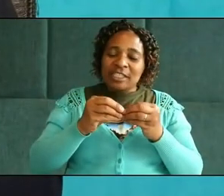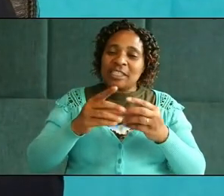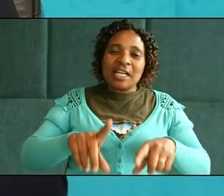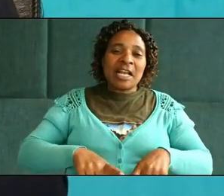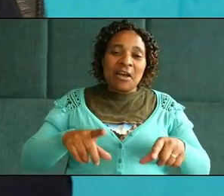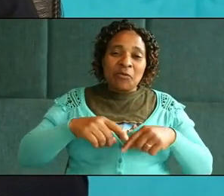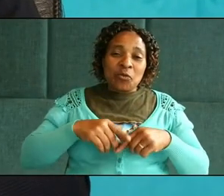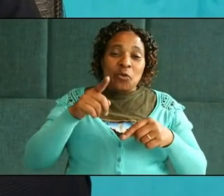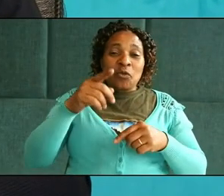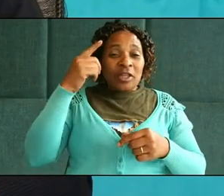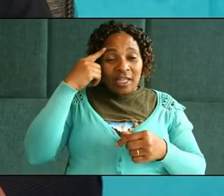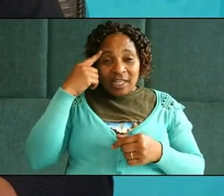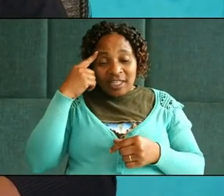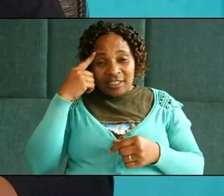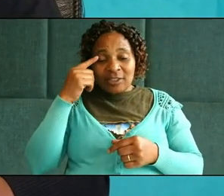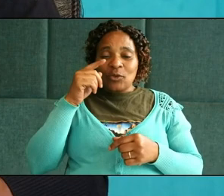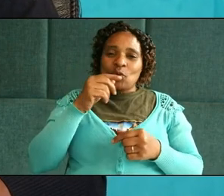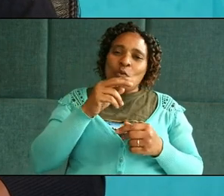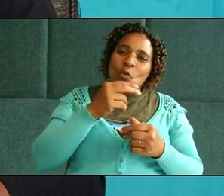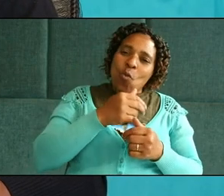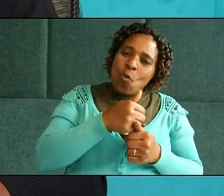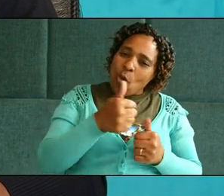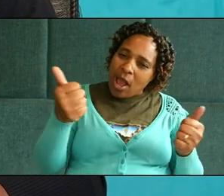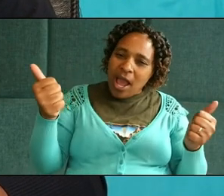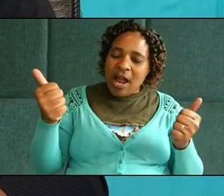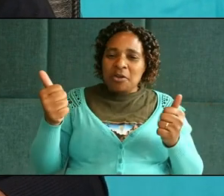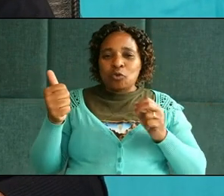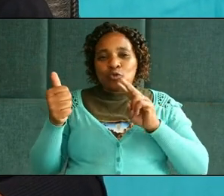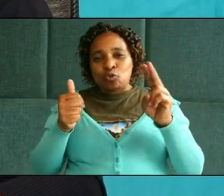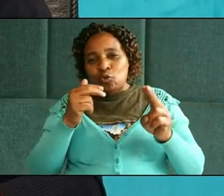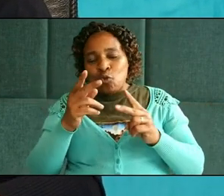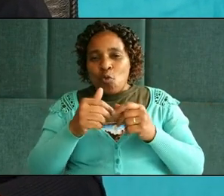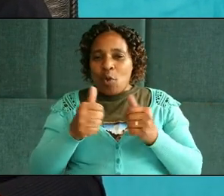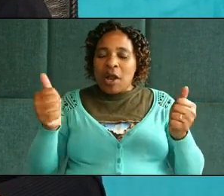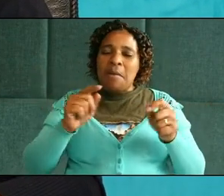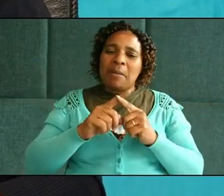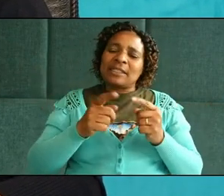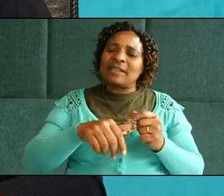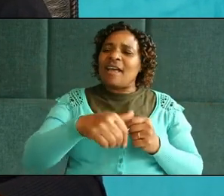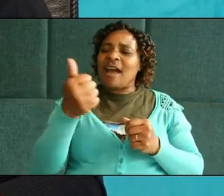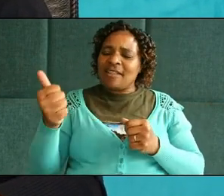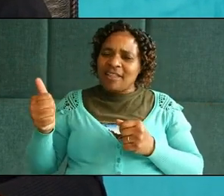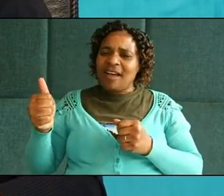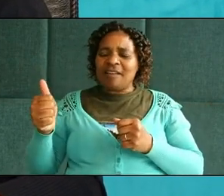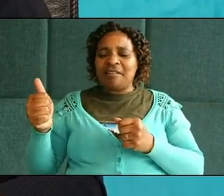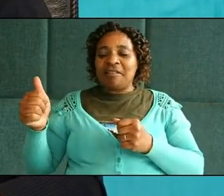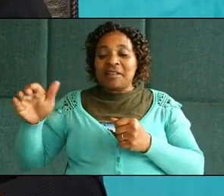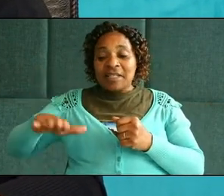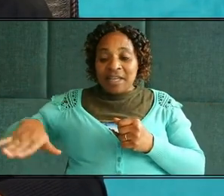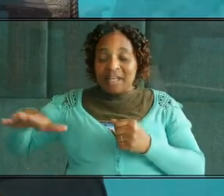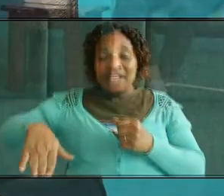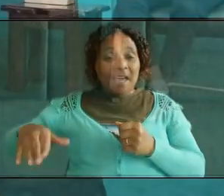think you know them too well, there's just that other side you have no idea about.